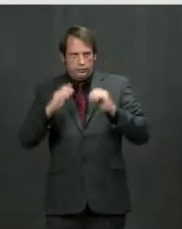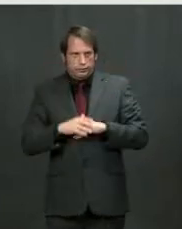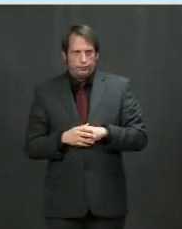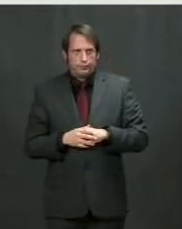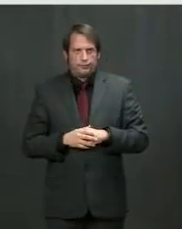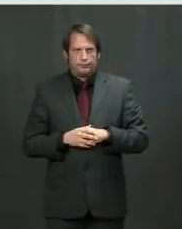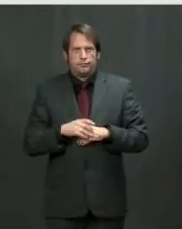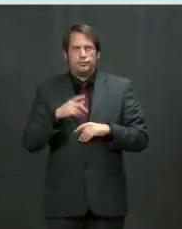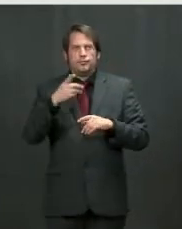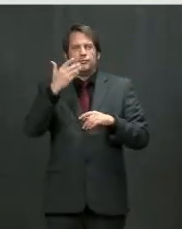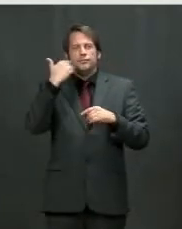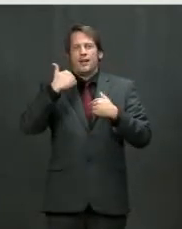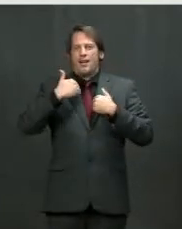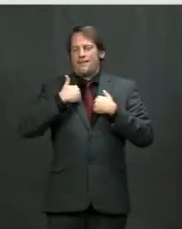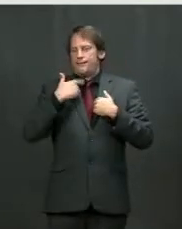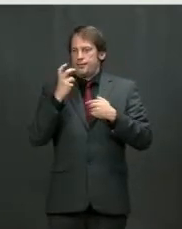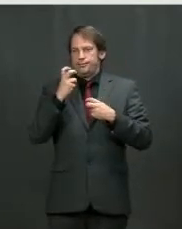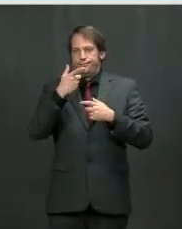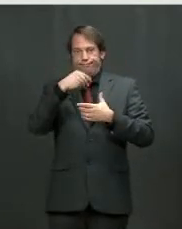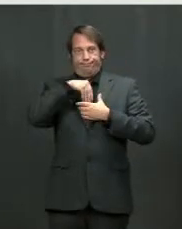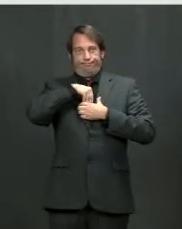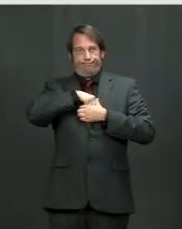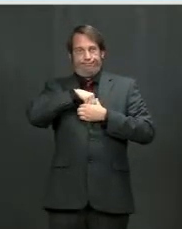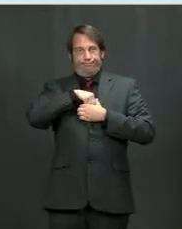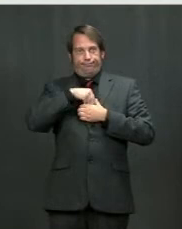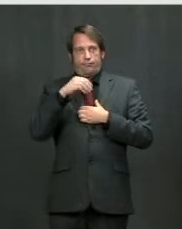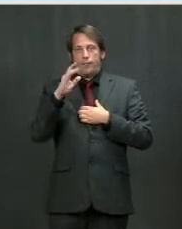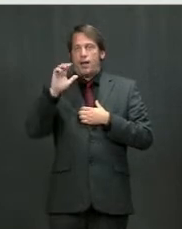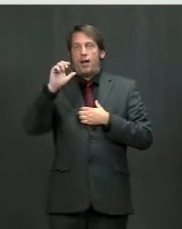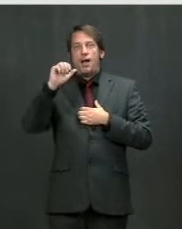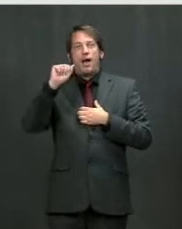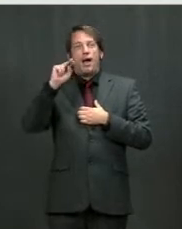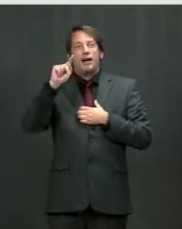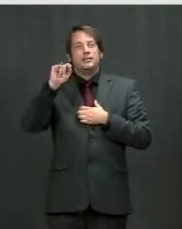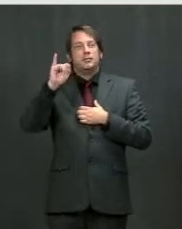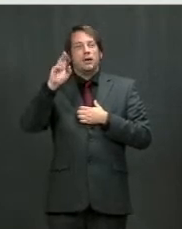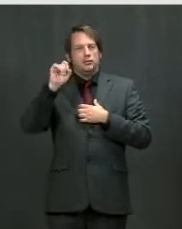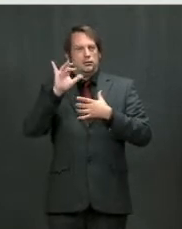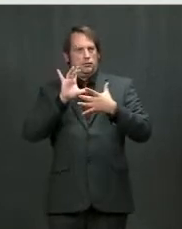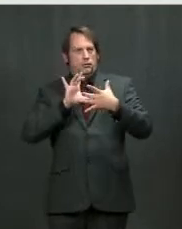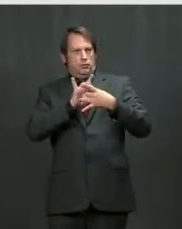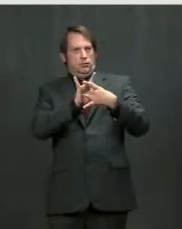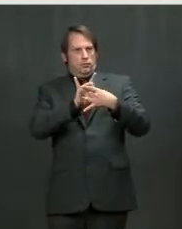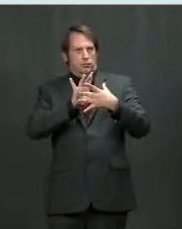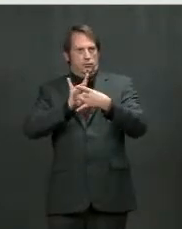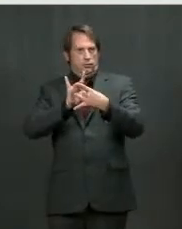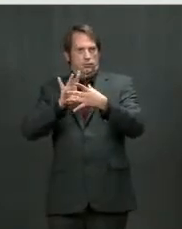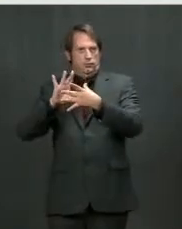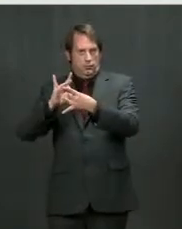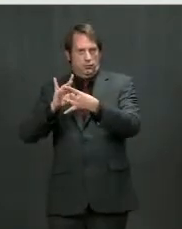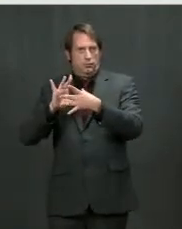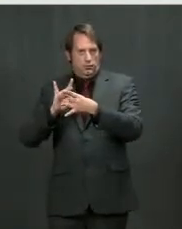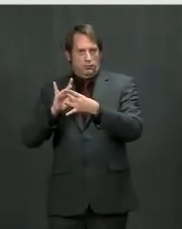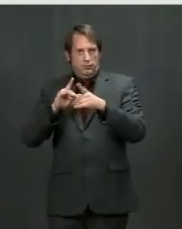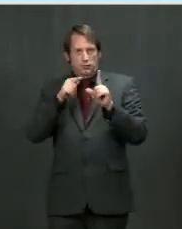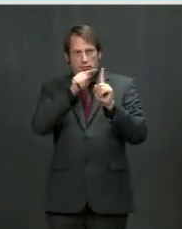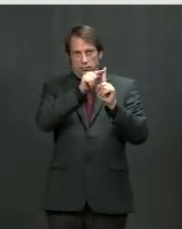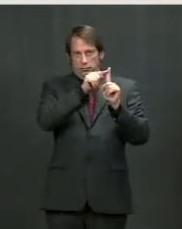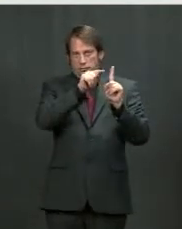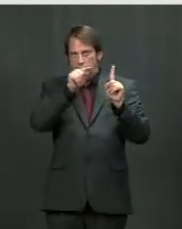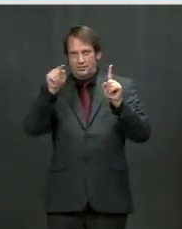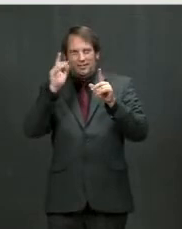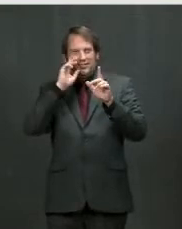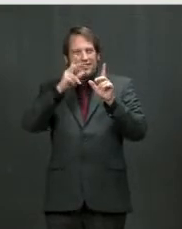age groups from 18 to beyond 71 years of age, peaked up. On the bottom of the slide, you'll see the second